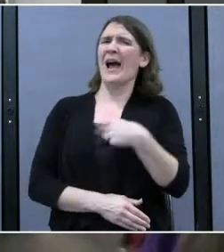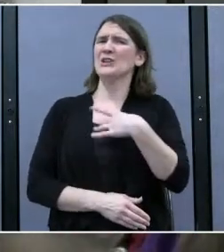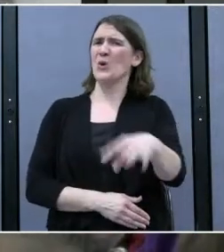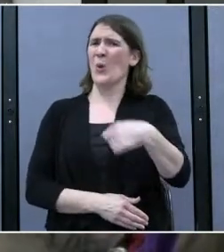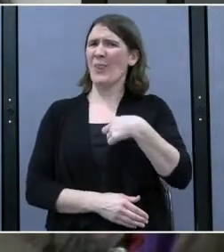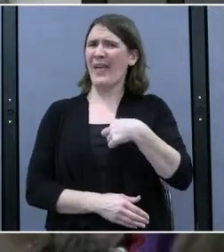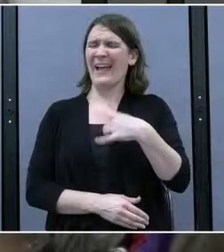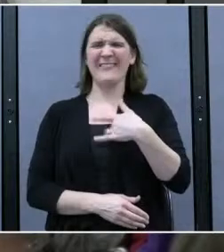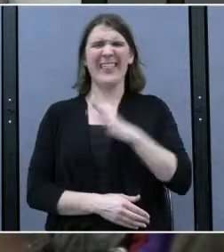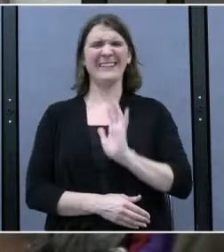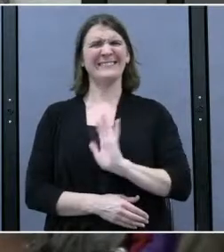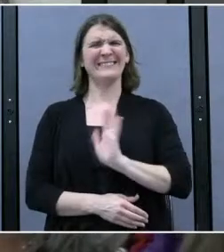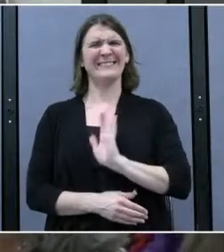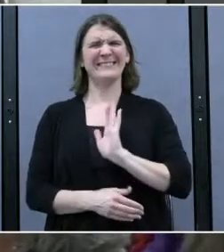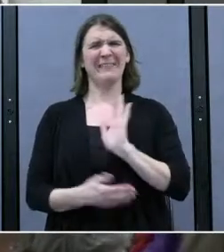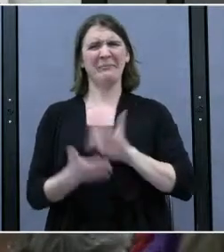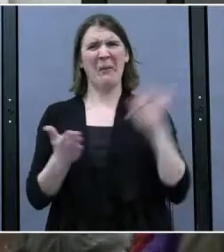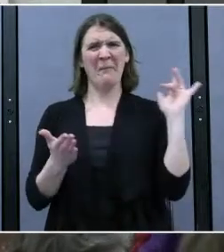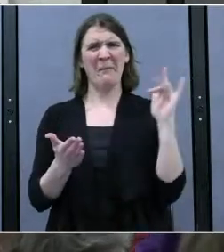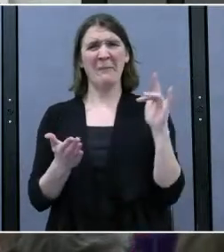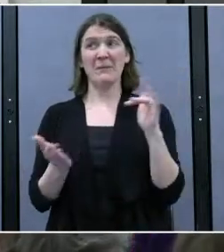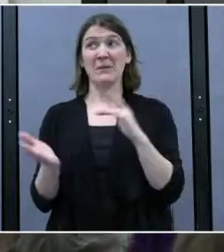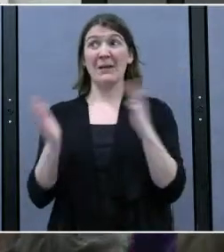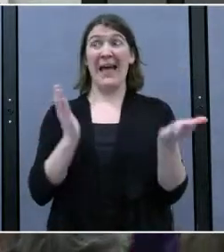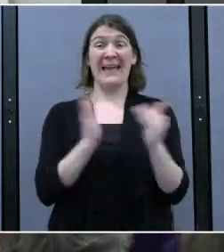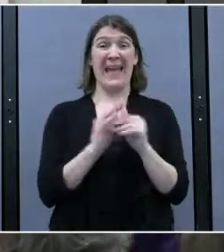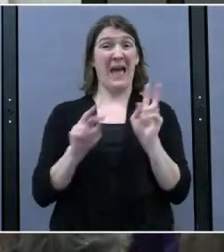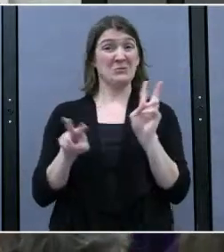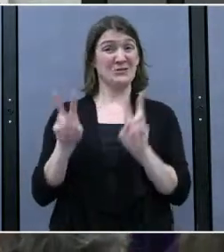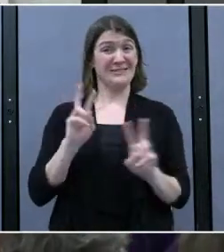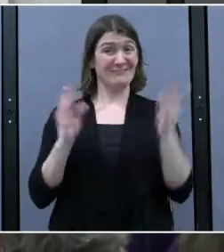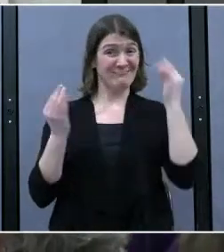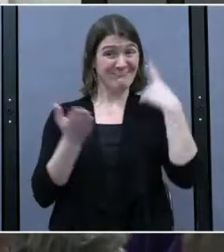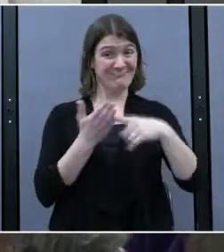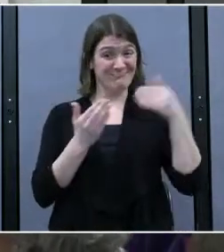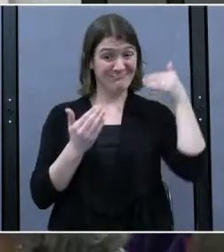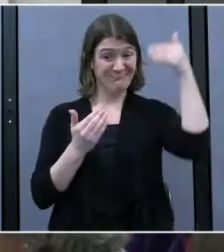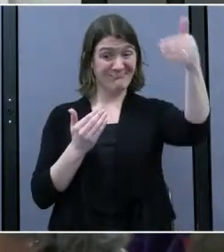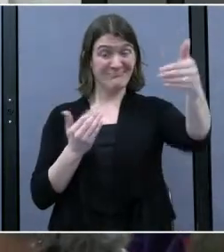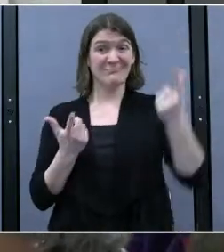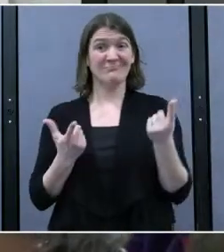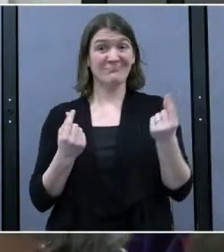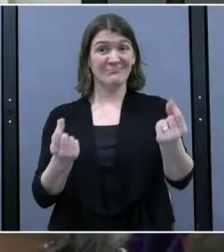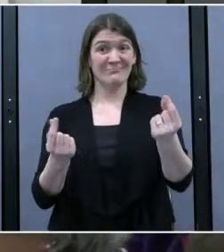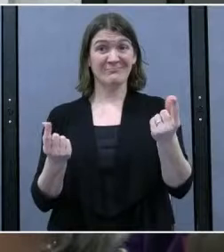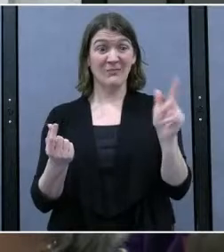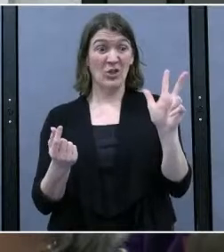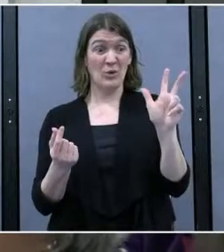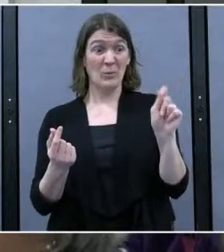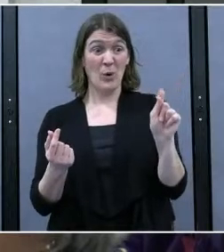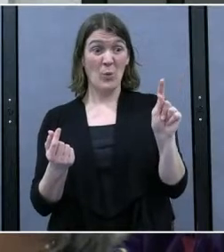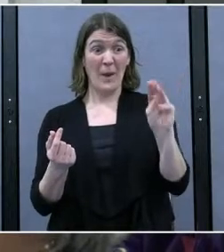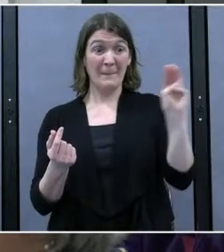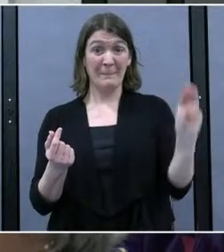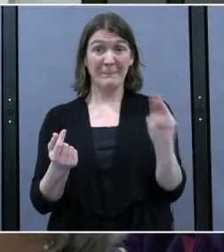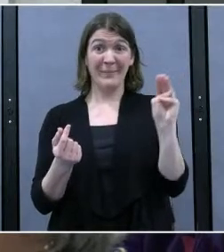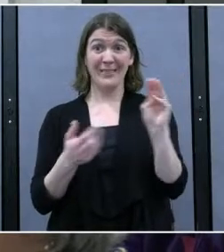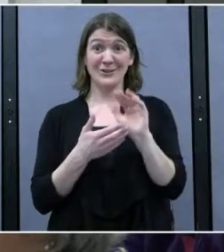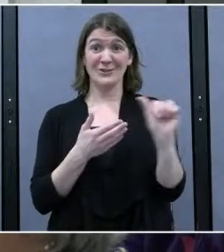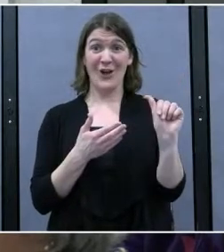And baking in these long-term obligations, which we just discussed. I mean, 3.1 million